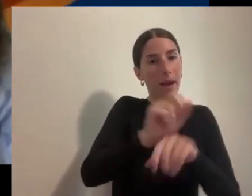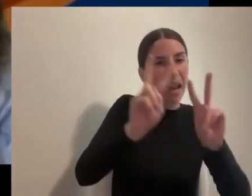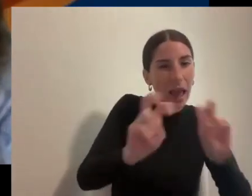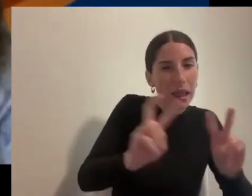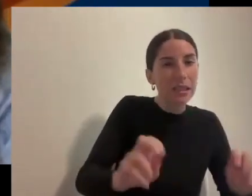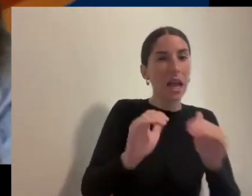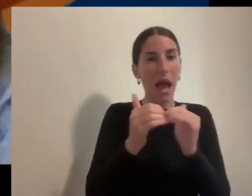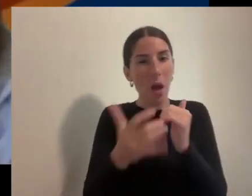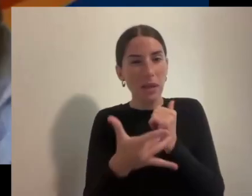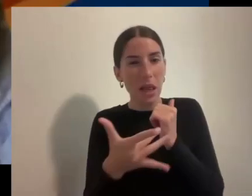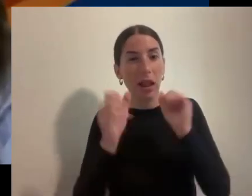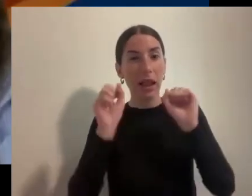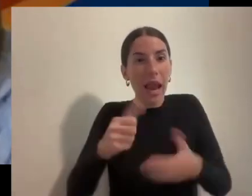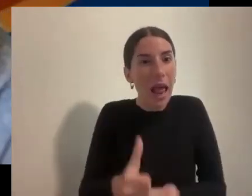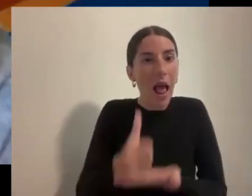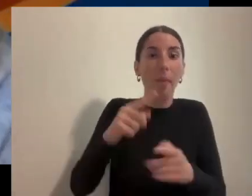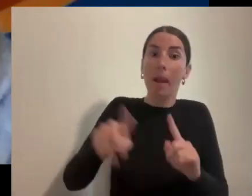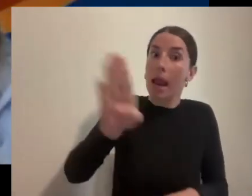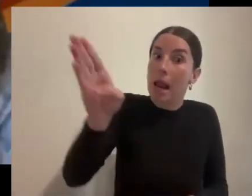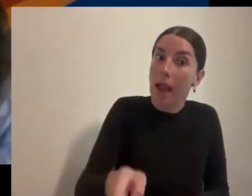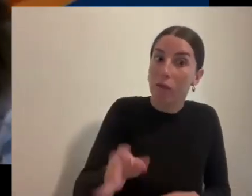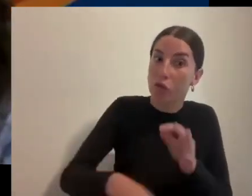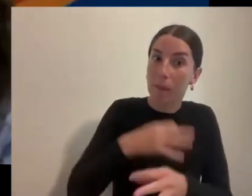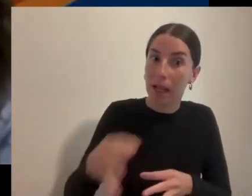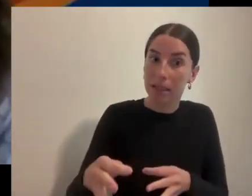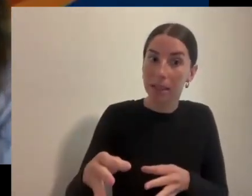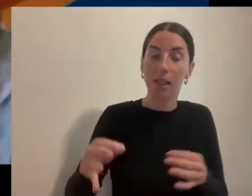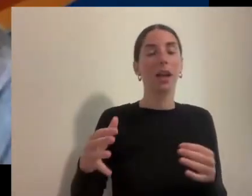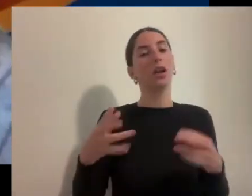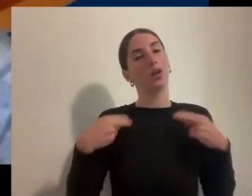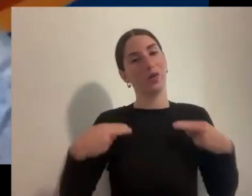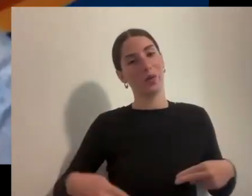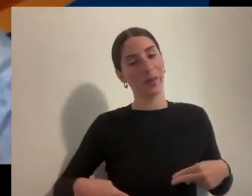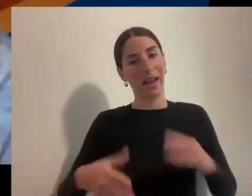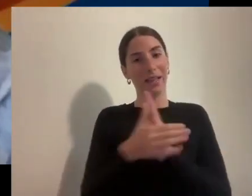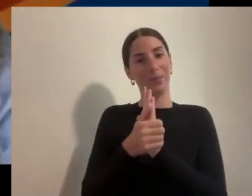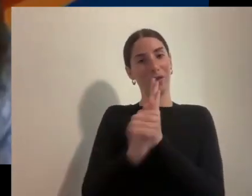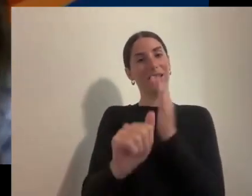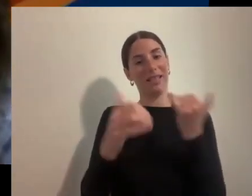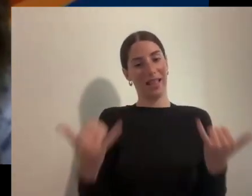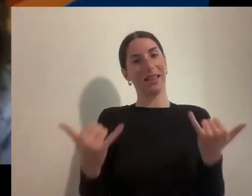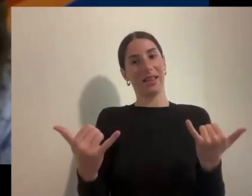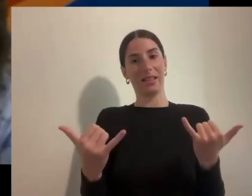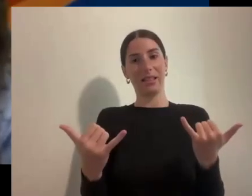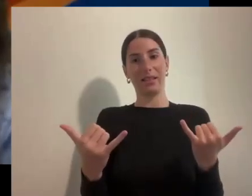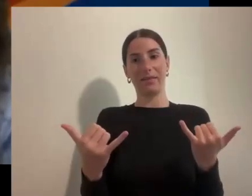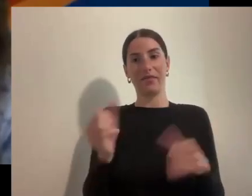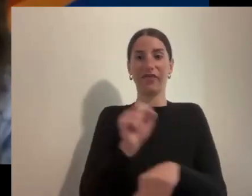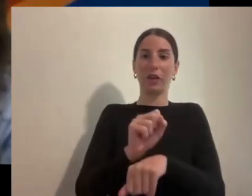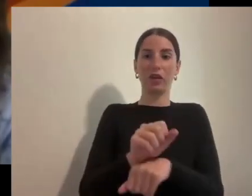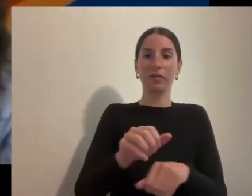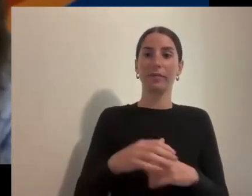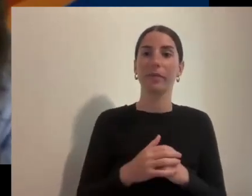can enhance but never replace human expertise in our field. Welcome, Nora.